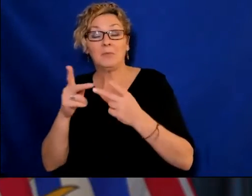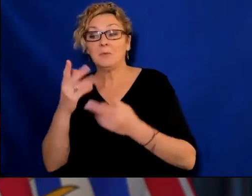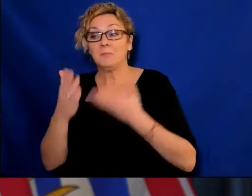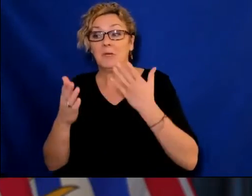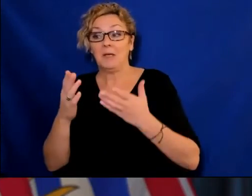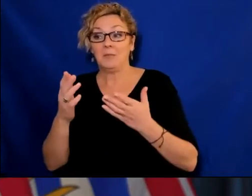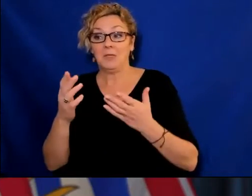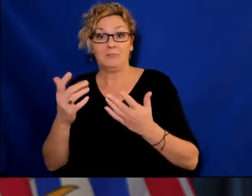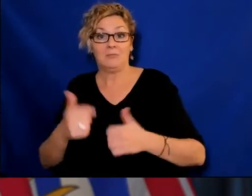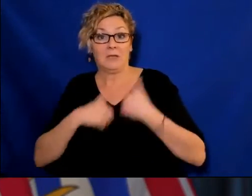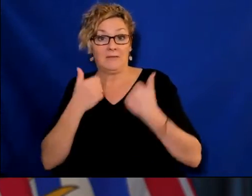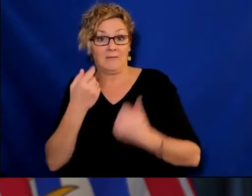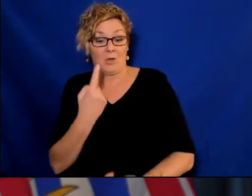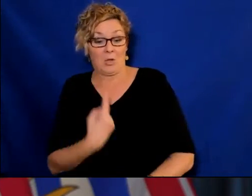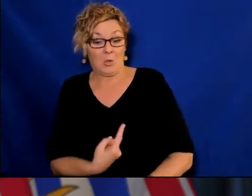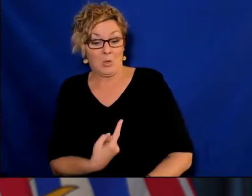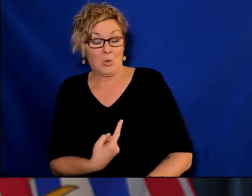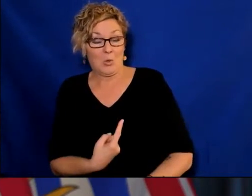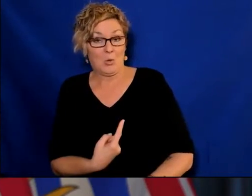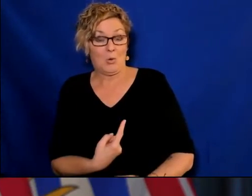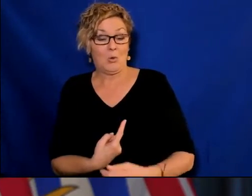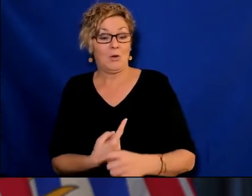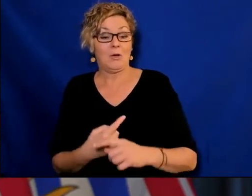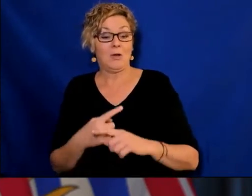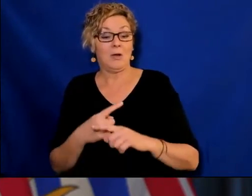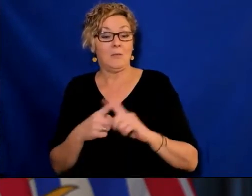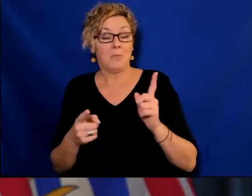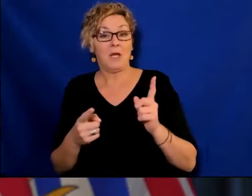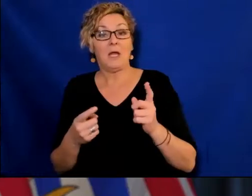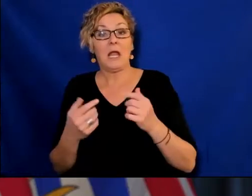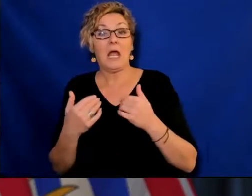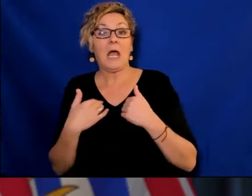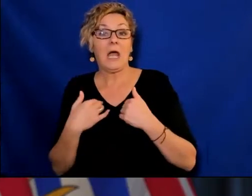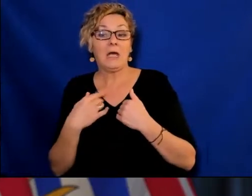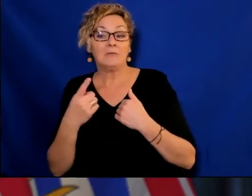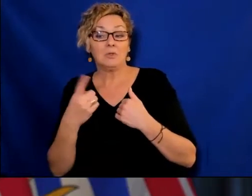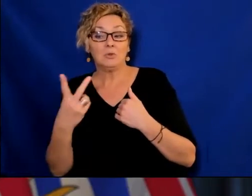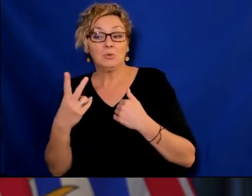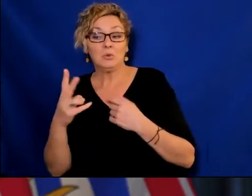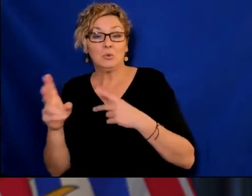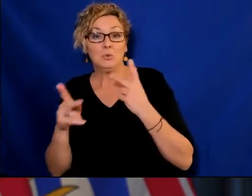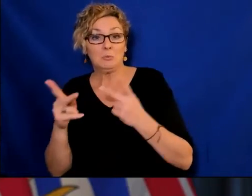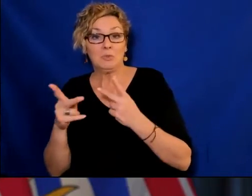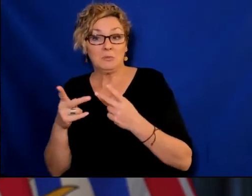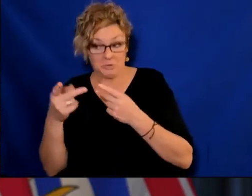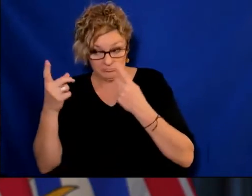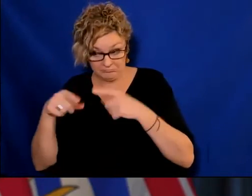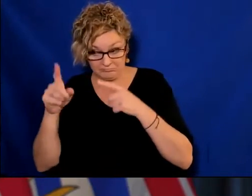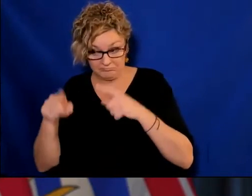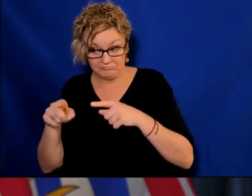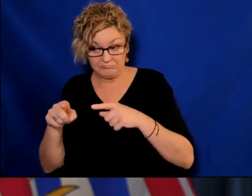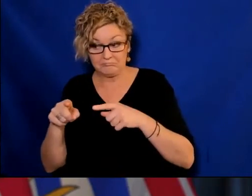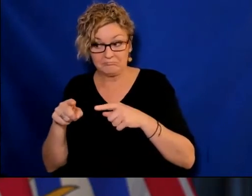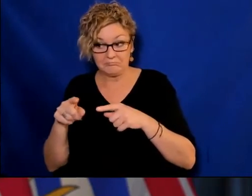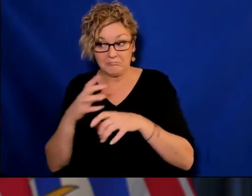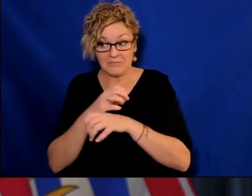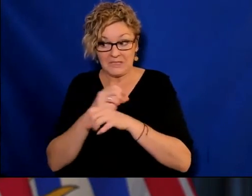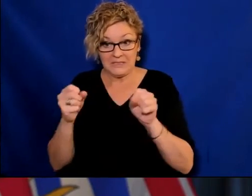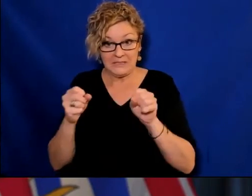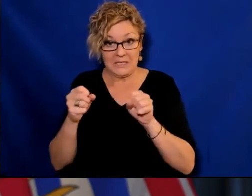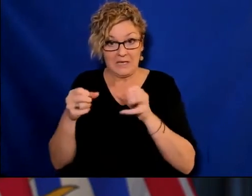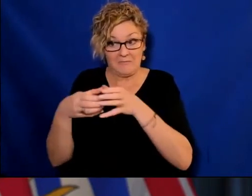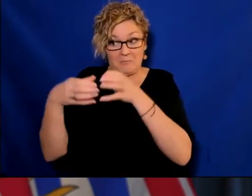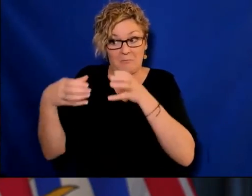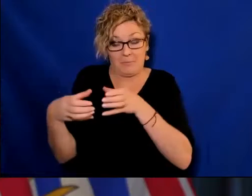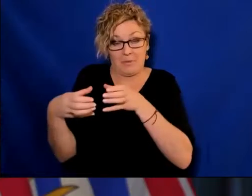the rest of the province, we're starting to see increased transmission in our community. And we're saying you need, and there's an order